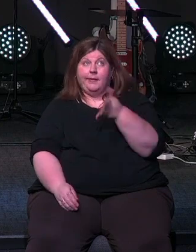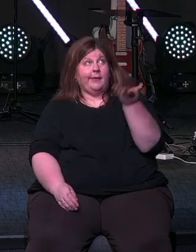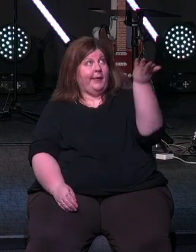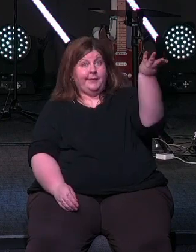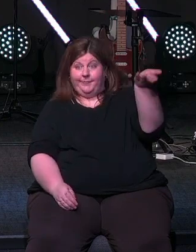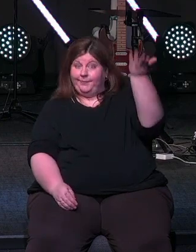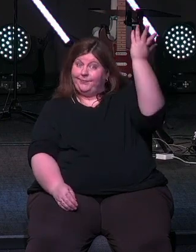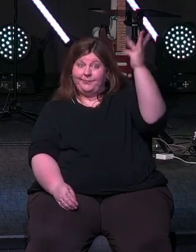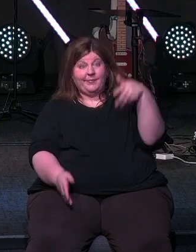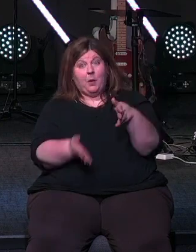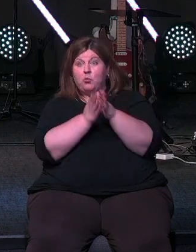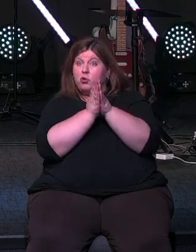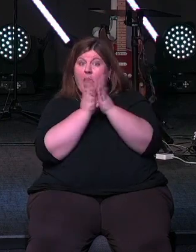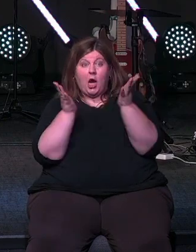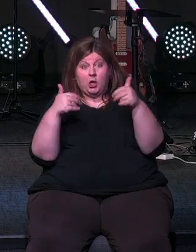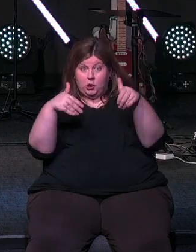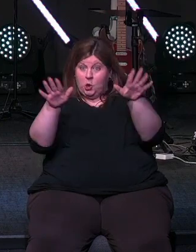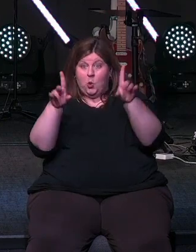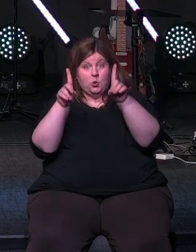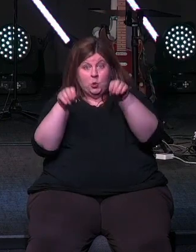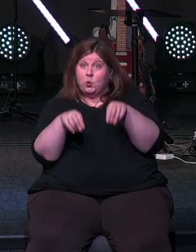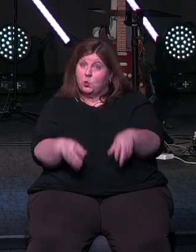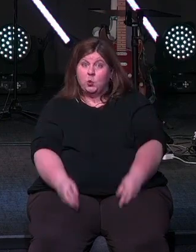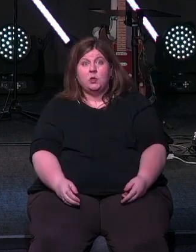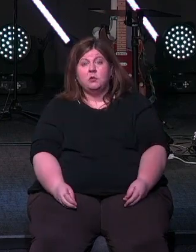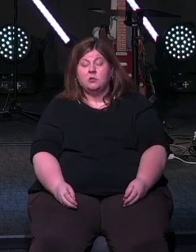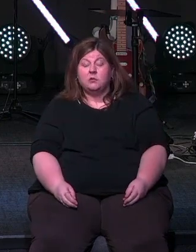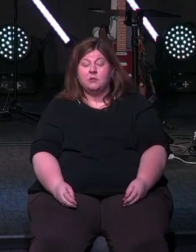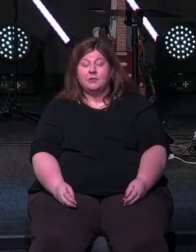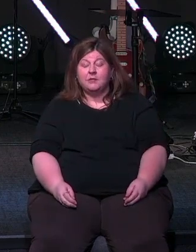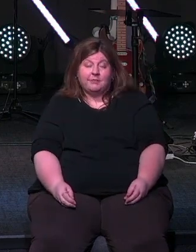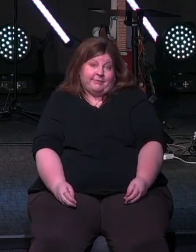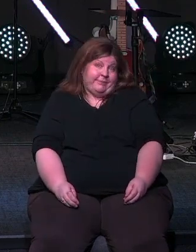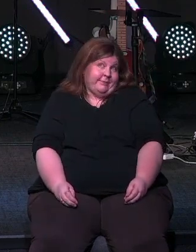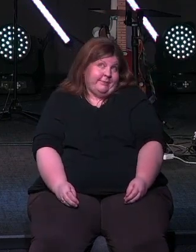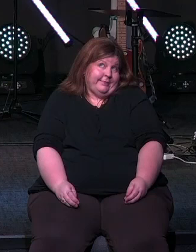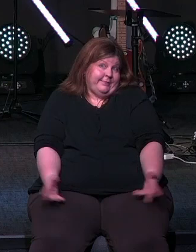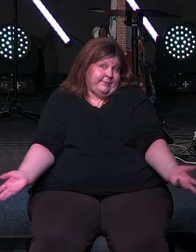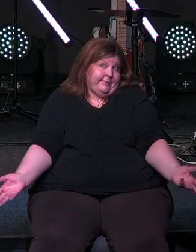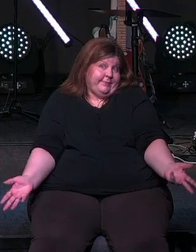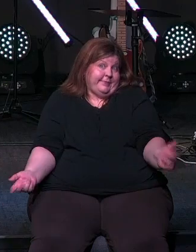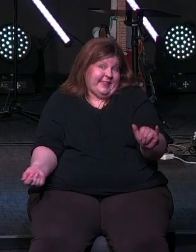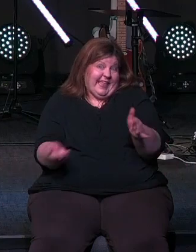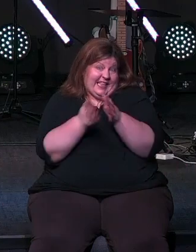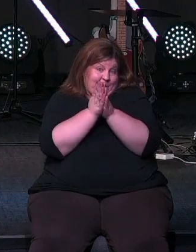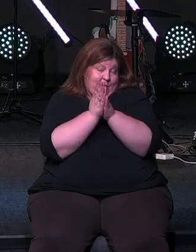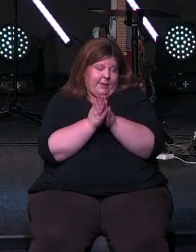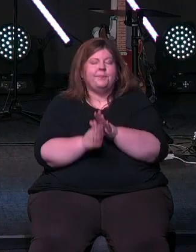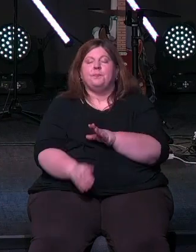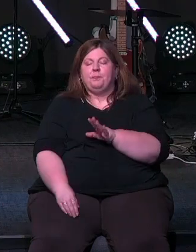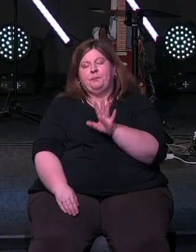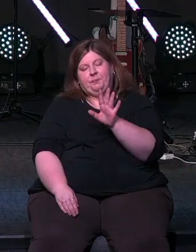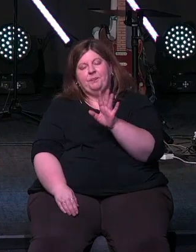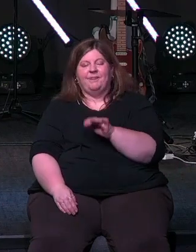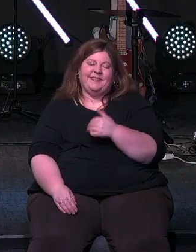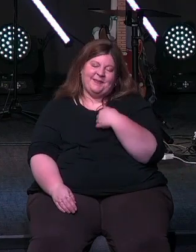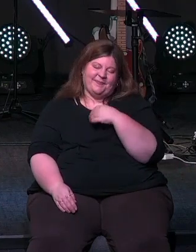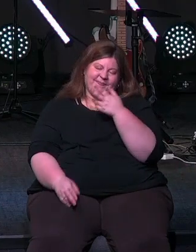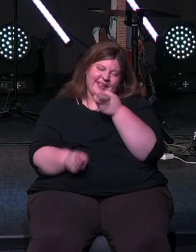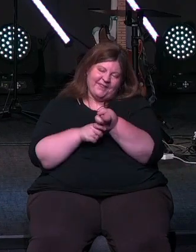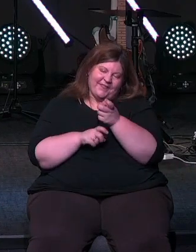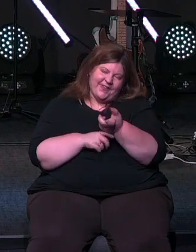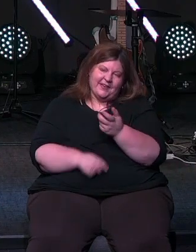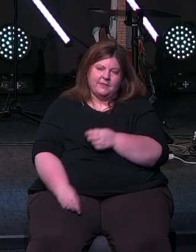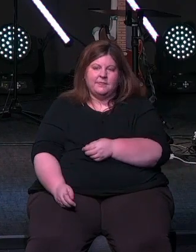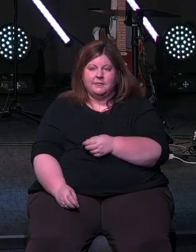is what prayer is. Go do that thing. So this is kind of, this is it. This is prayer. Let me ask this, right? I'm having fun with you. Why